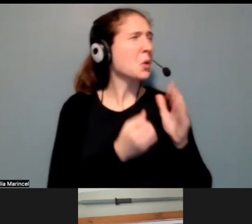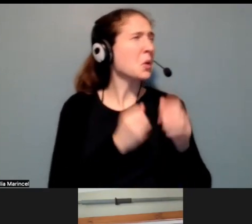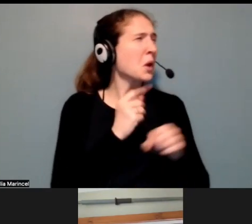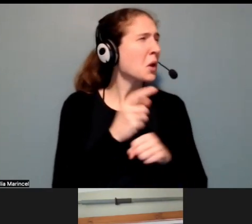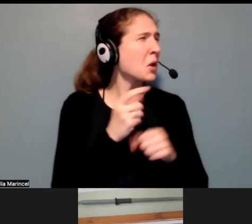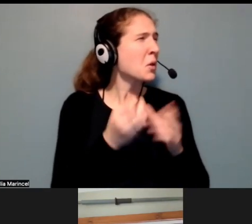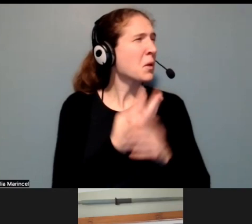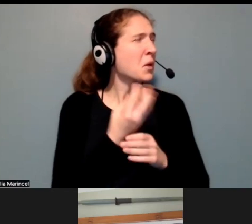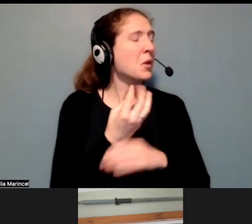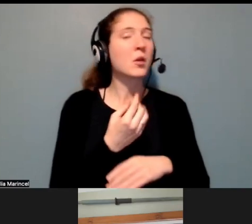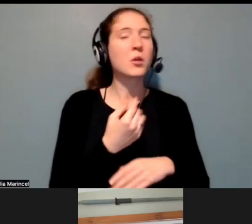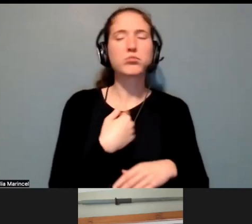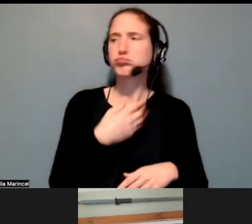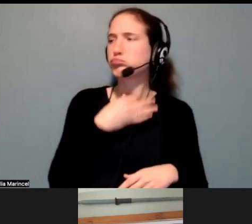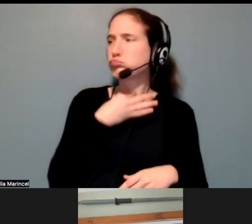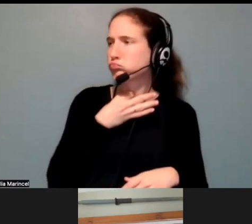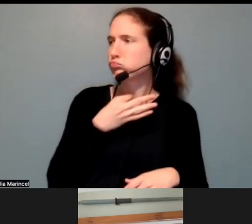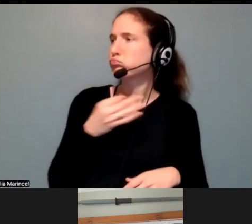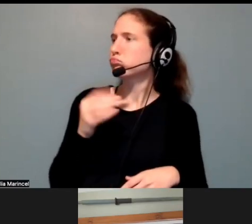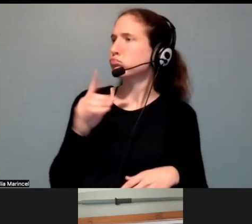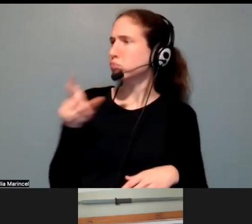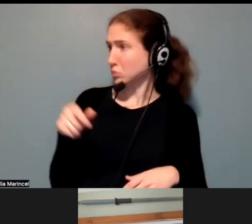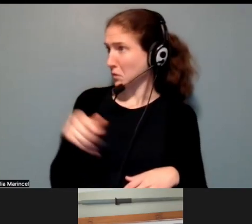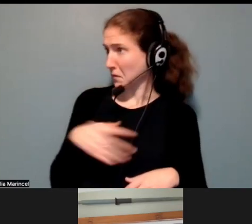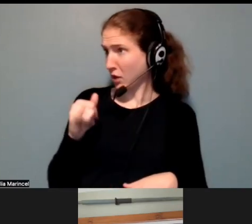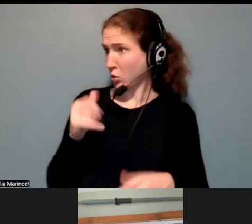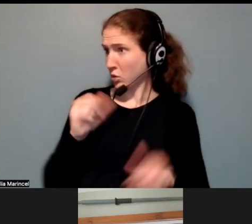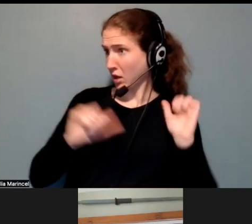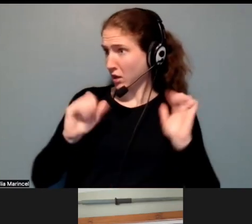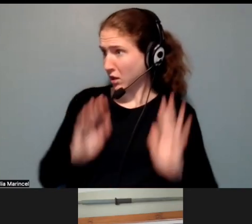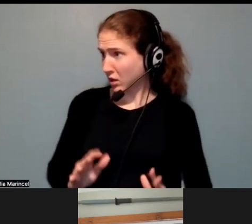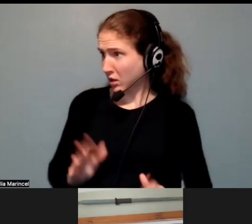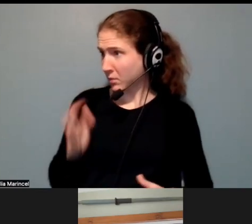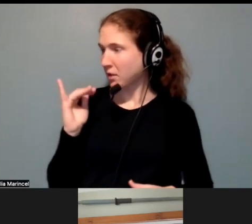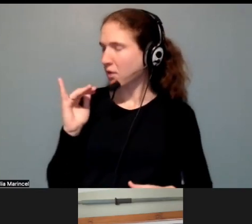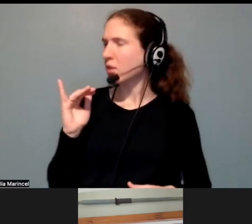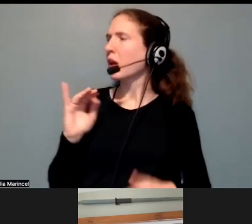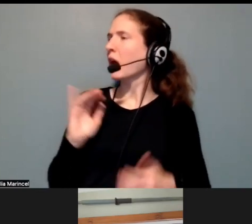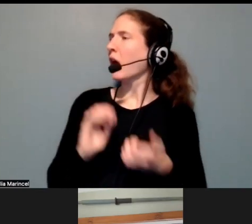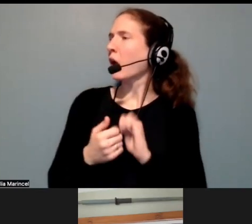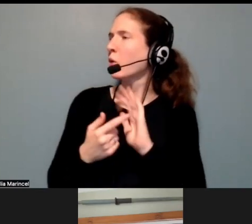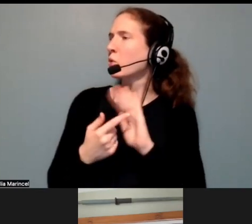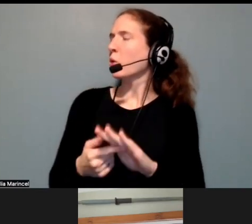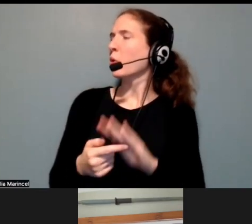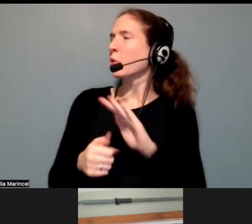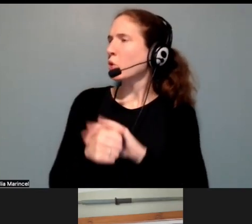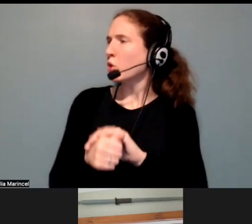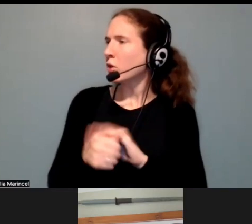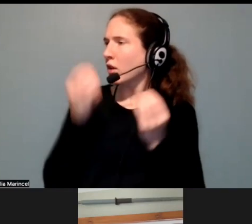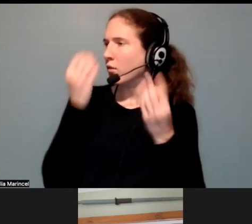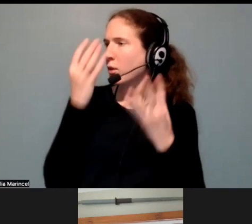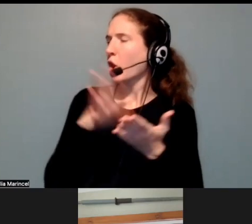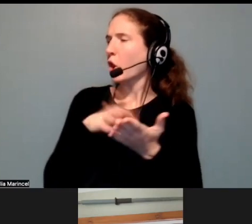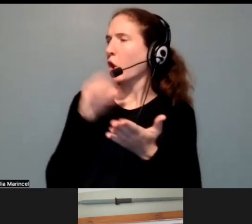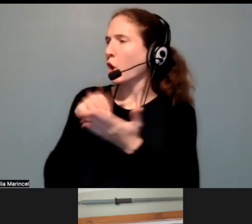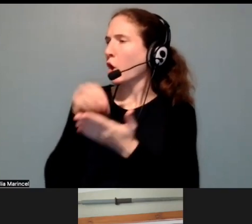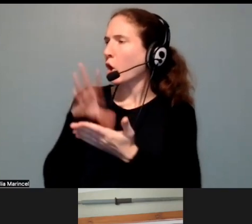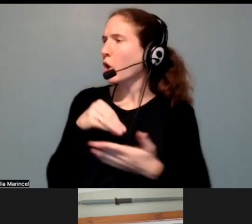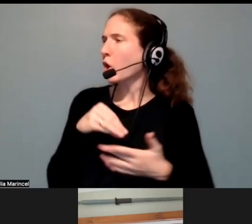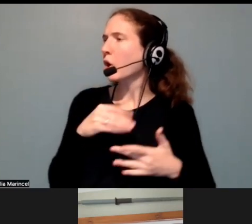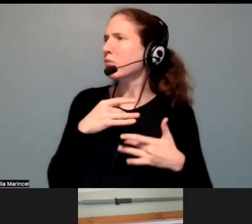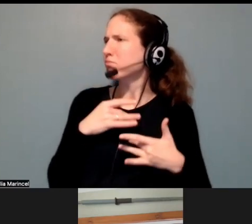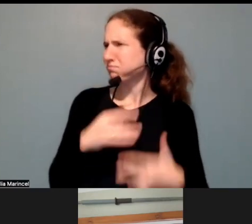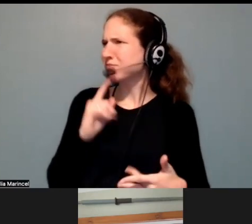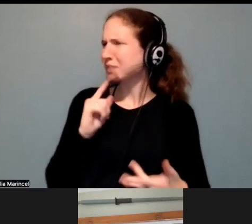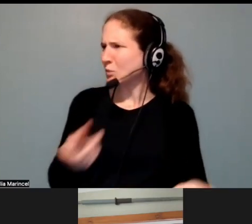to ask if you considered yourself a scientist, because a lot of the ways you depict the turtles and the information you find out is very